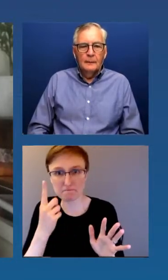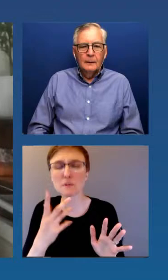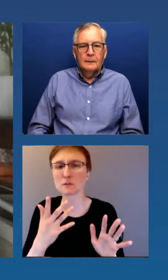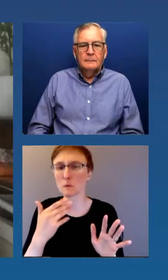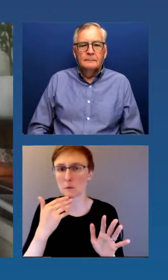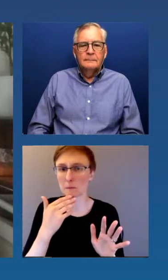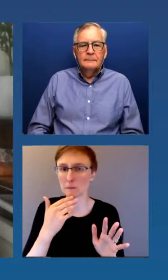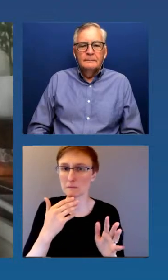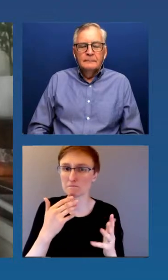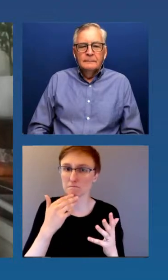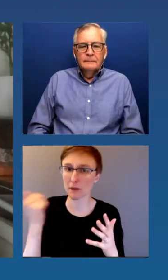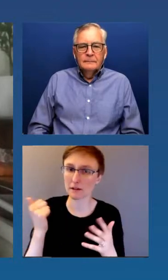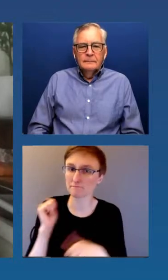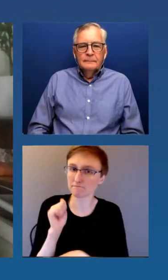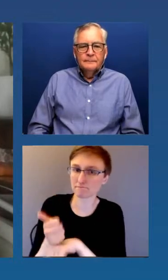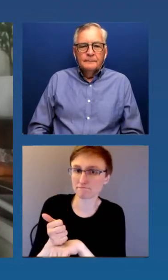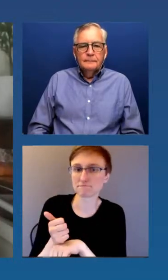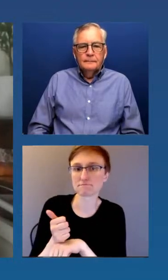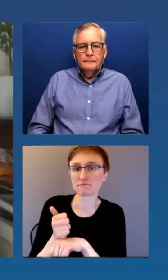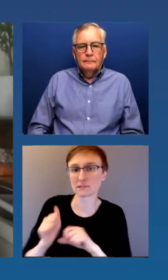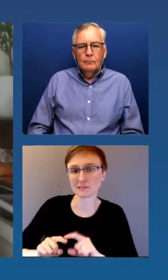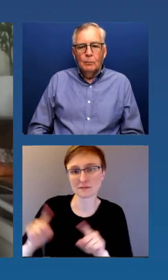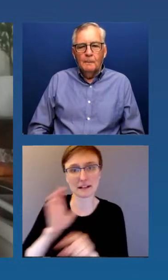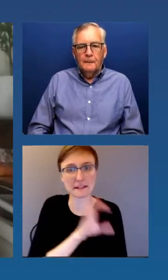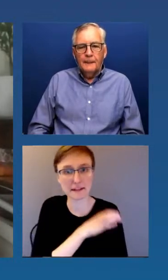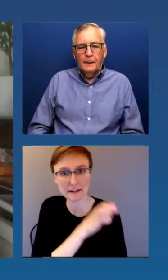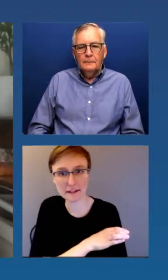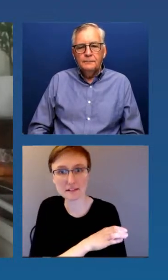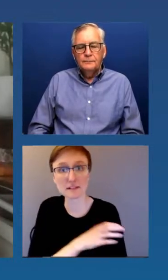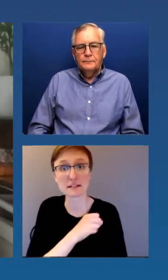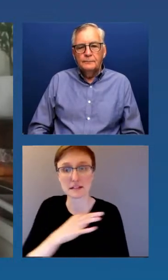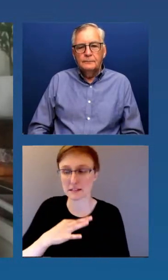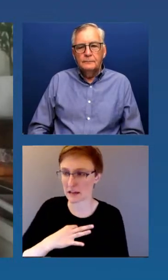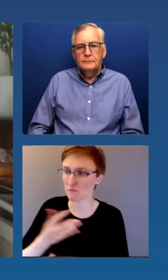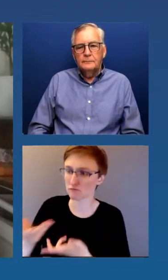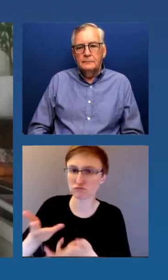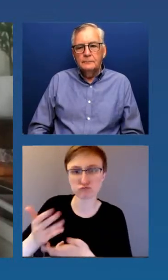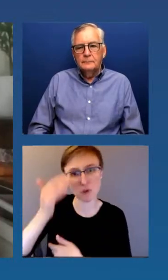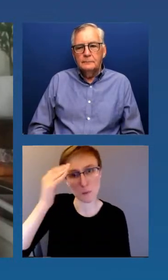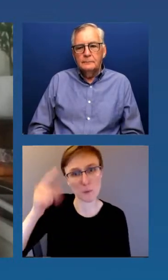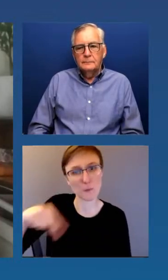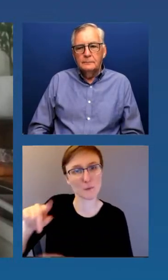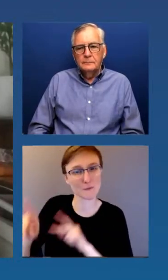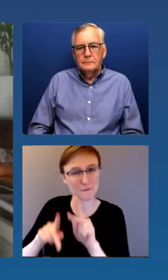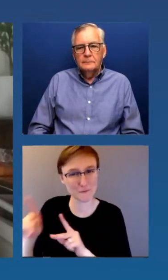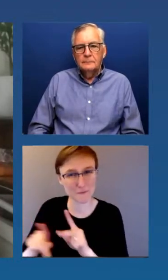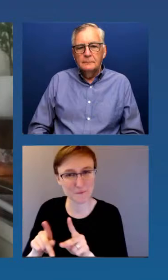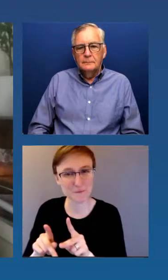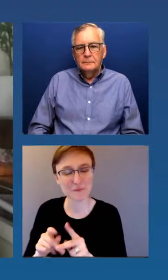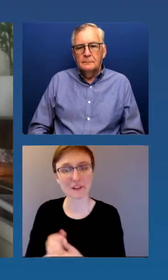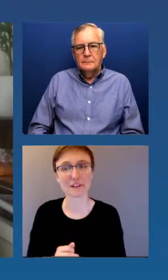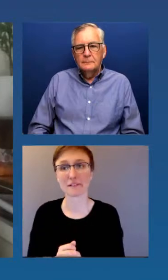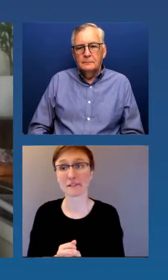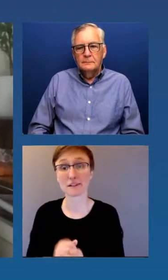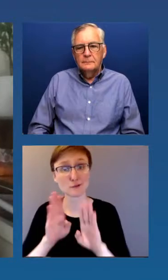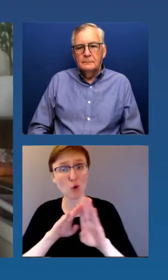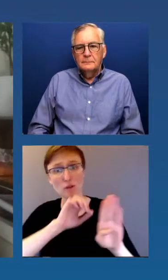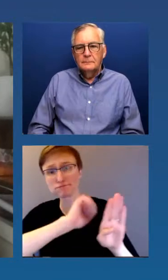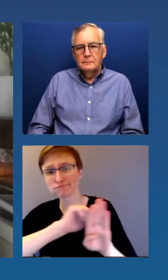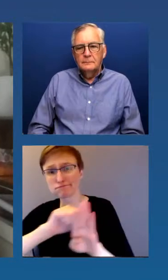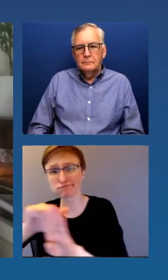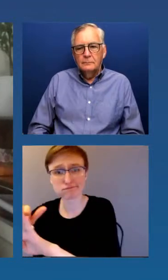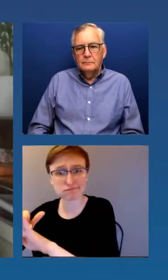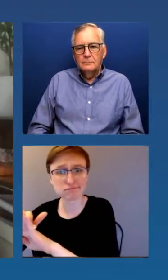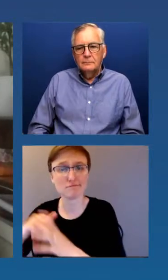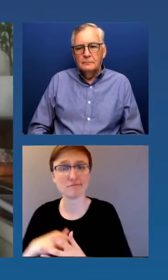clinics, having staff there who knew the client base that was coming in, doing the door-to-door that the Ottawa Health